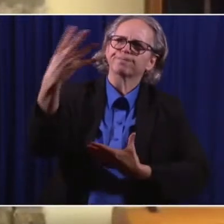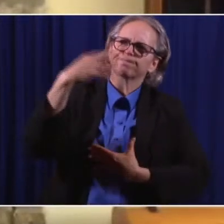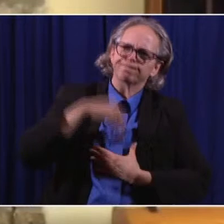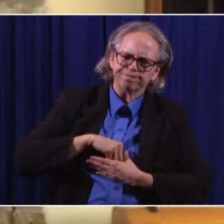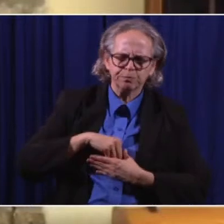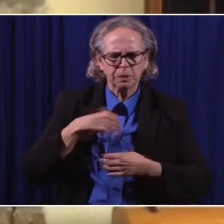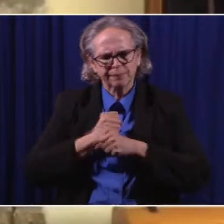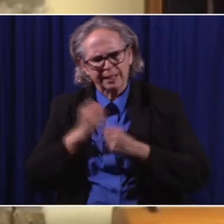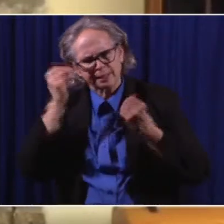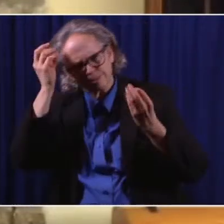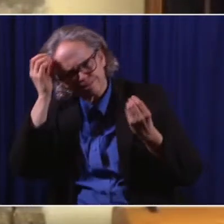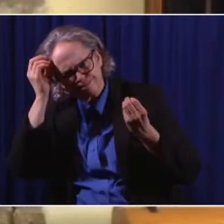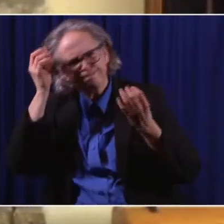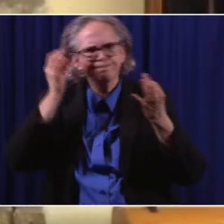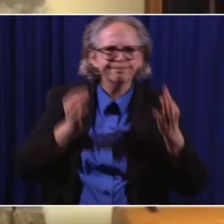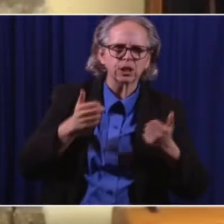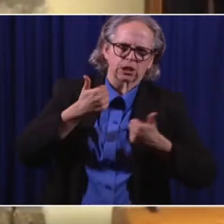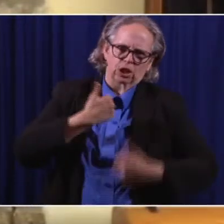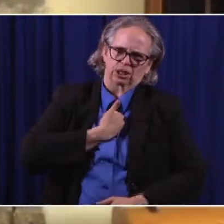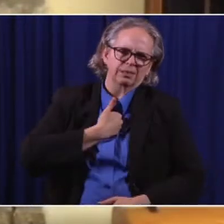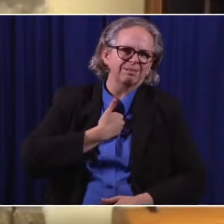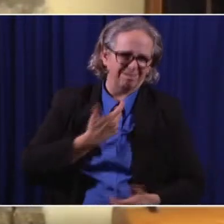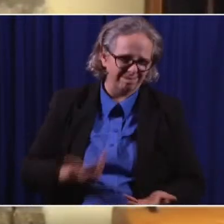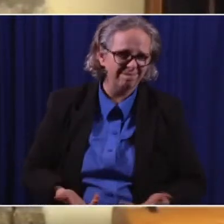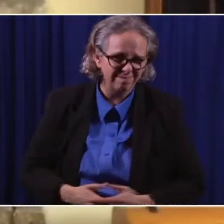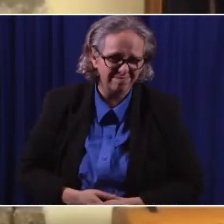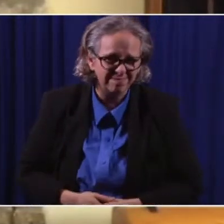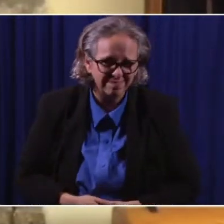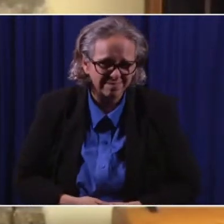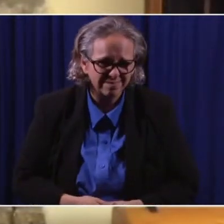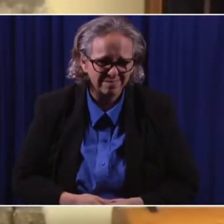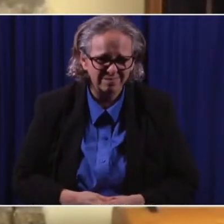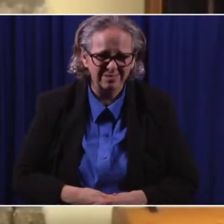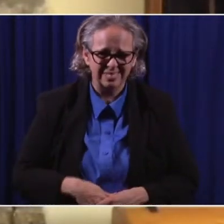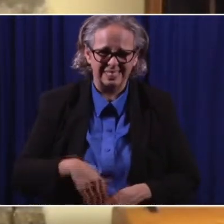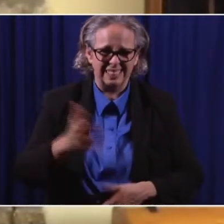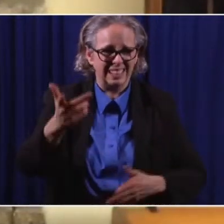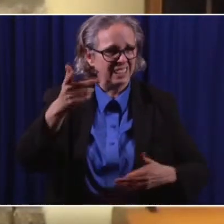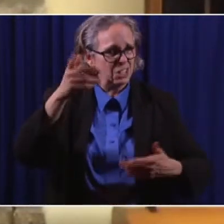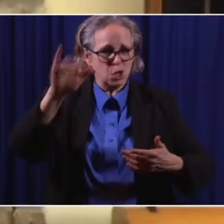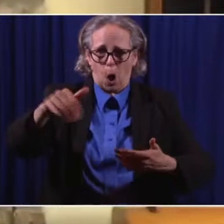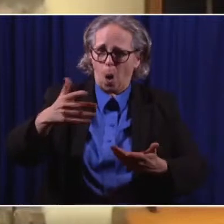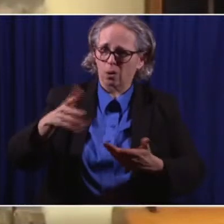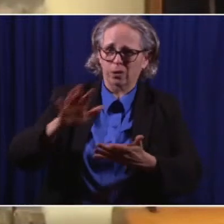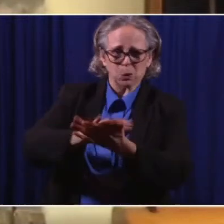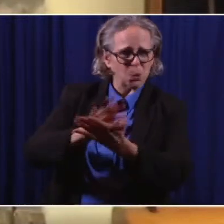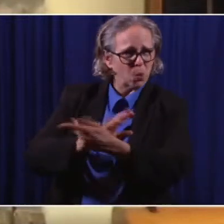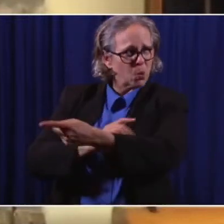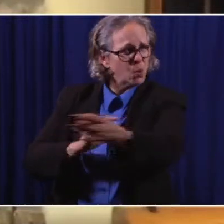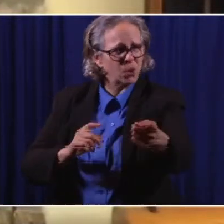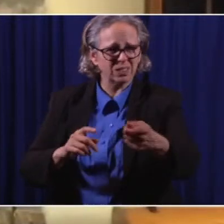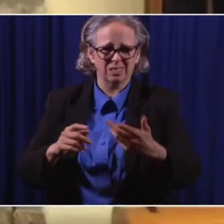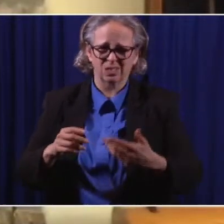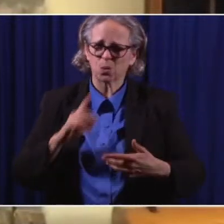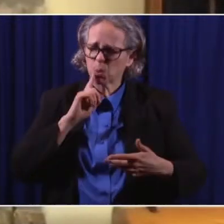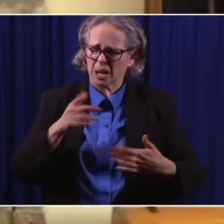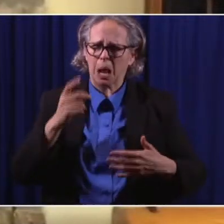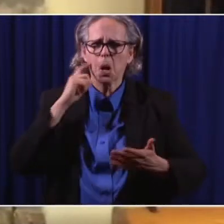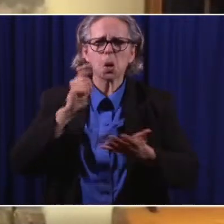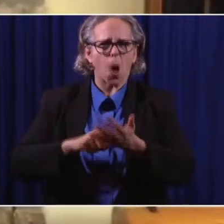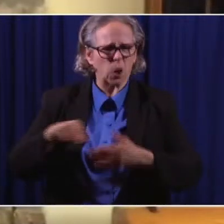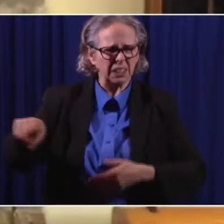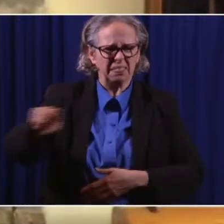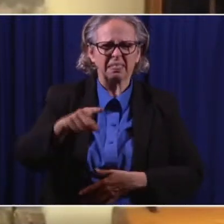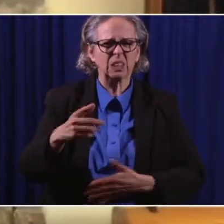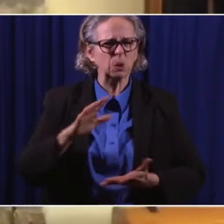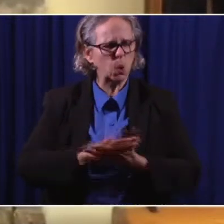schools is that schools, like most other things in society that are more formal, there's not as much spread